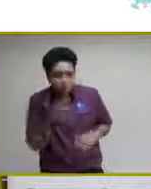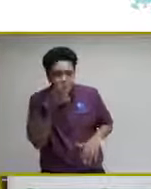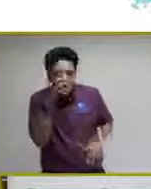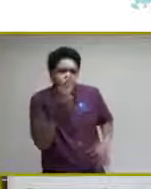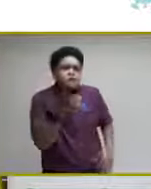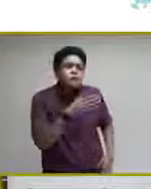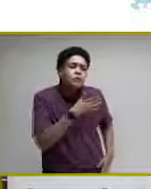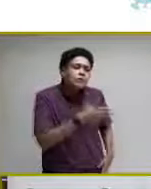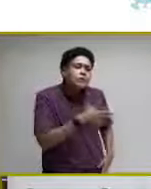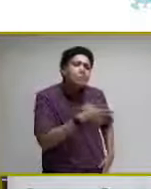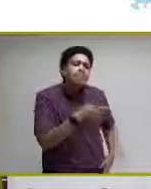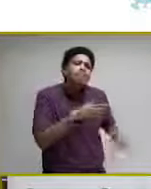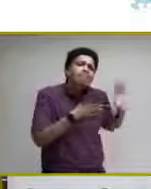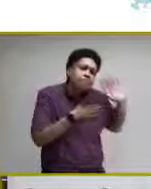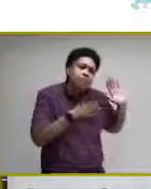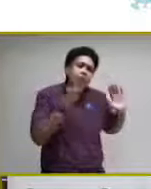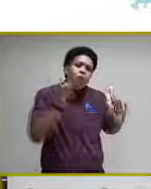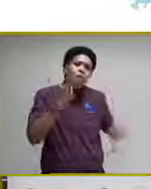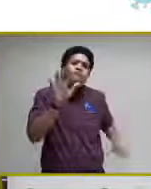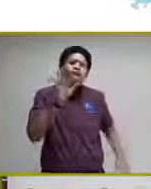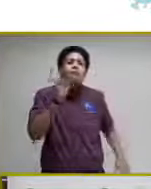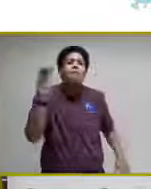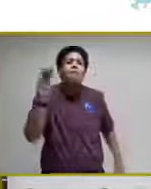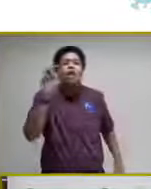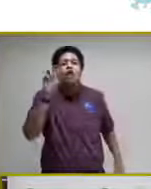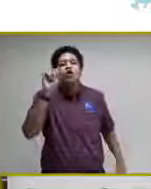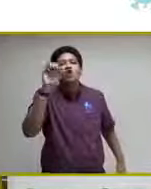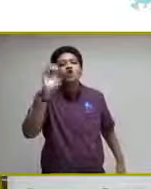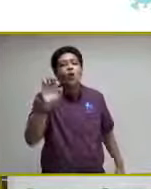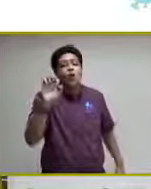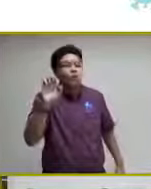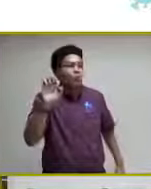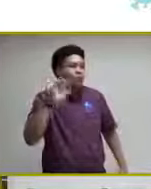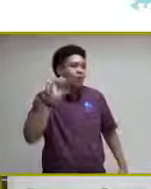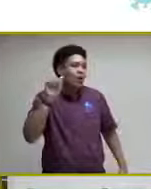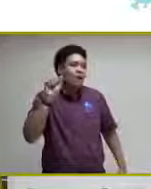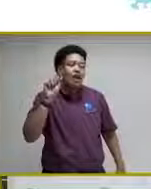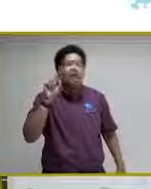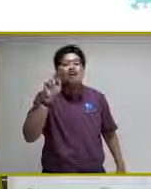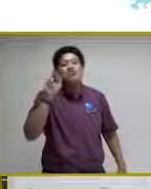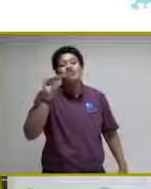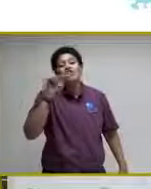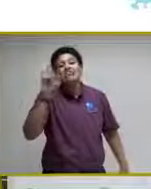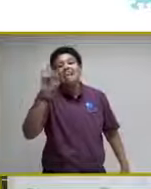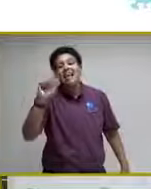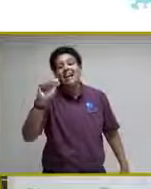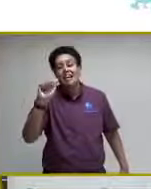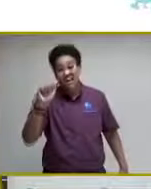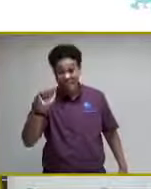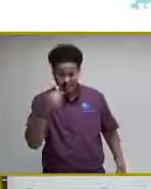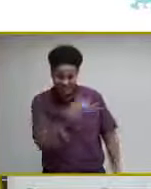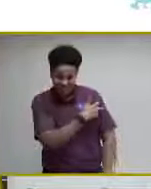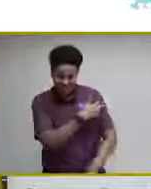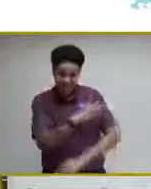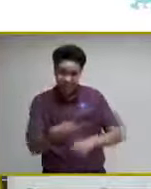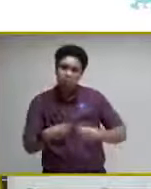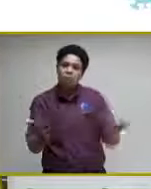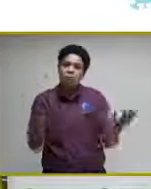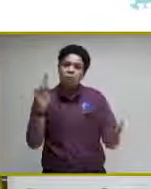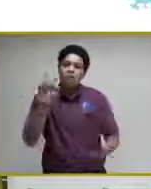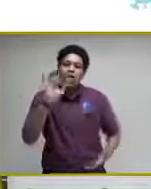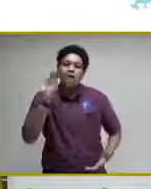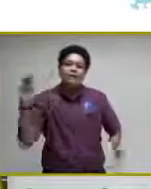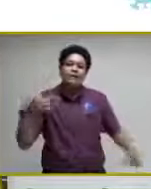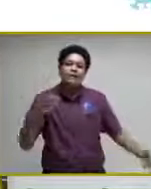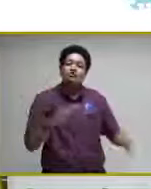that has committed 1.5 million doses of the AstraZeneca vaccine. So overall,